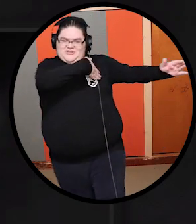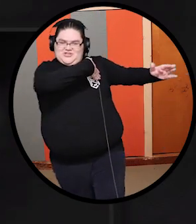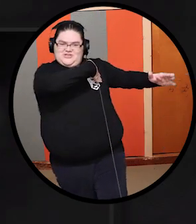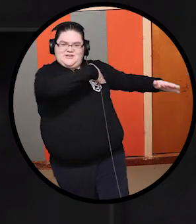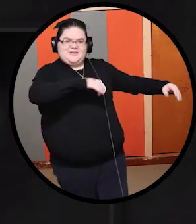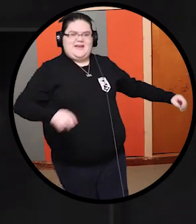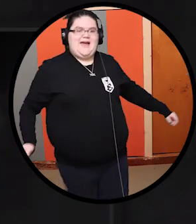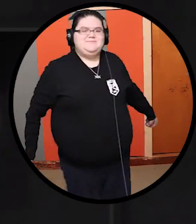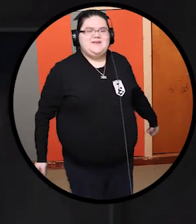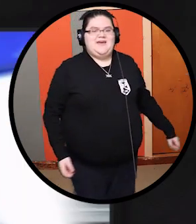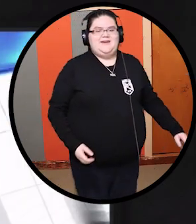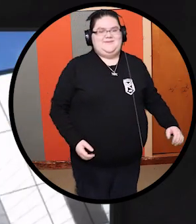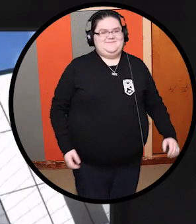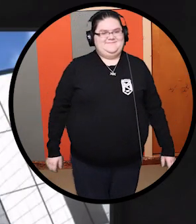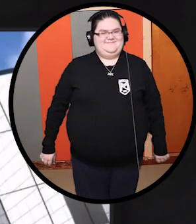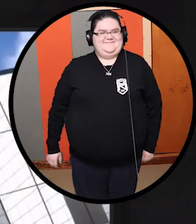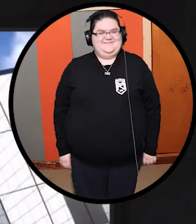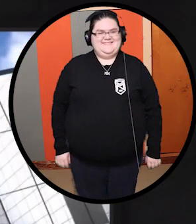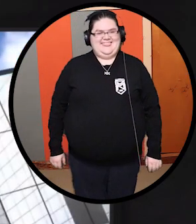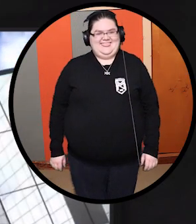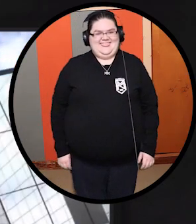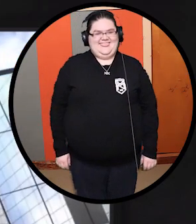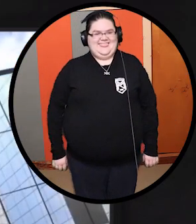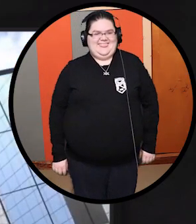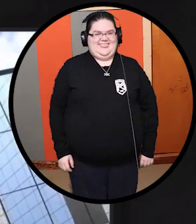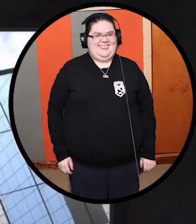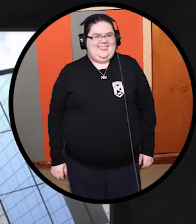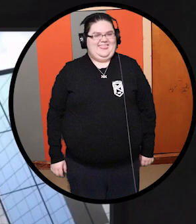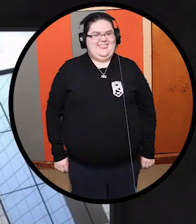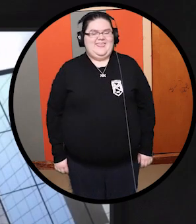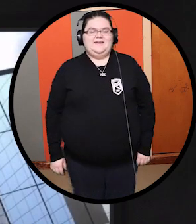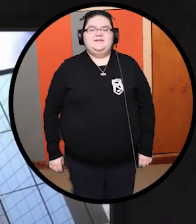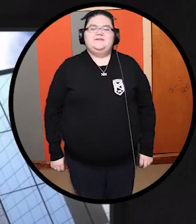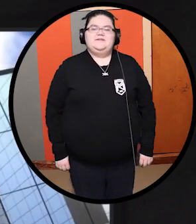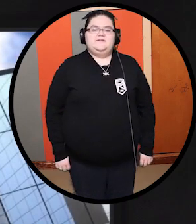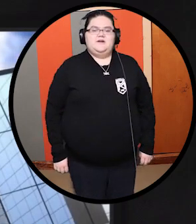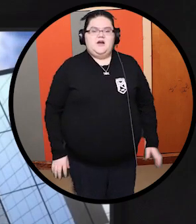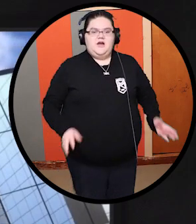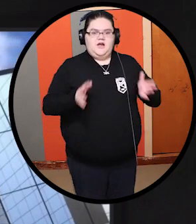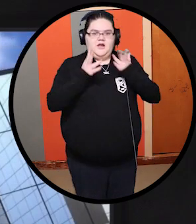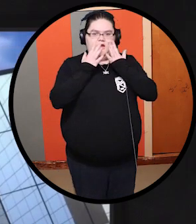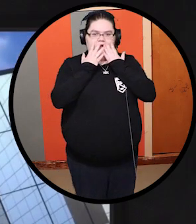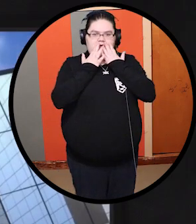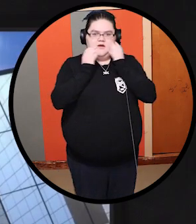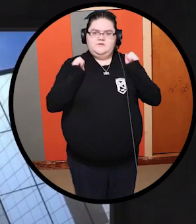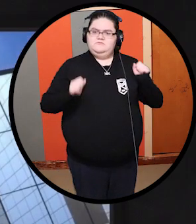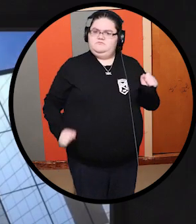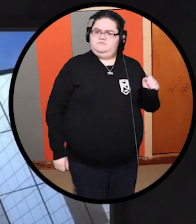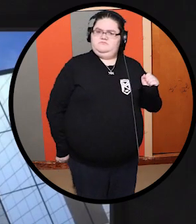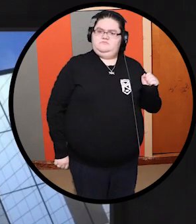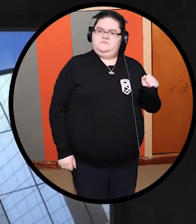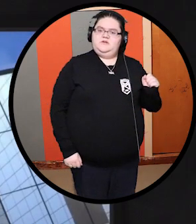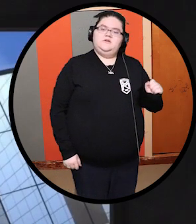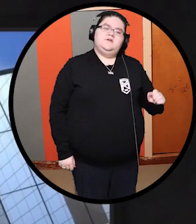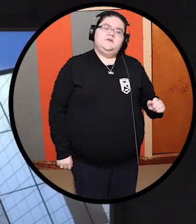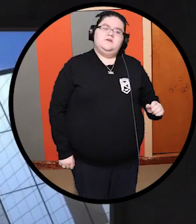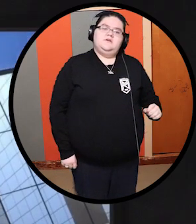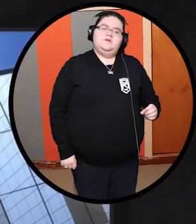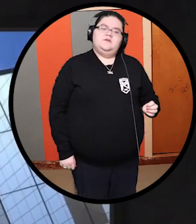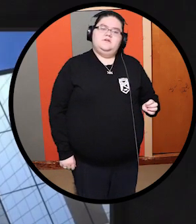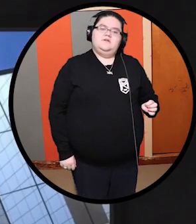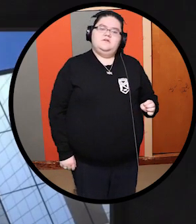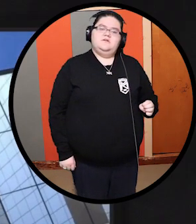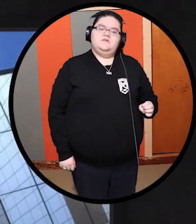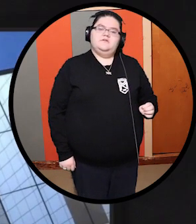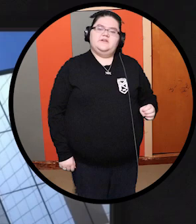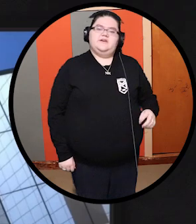He's got an intro! Slap Ham! Guy. Shout out the homie. Looking for proof of ghosts that you can take to the bank? This first piece of weird footage might